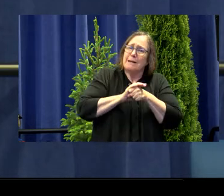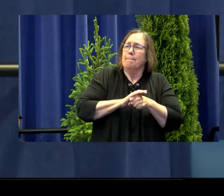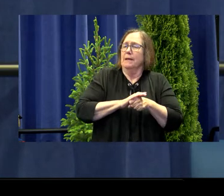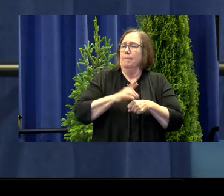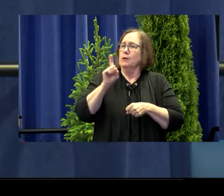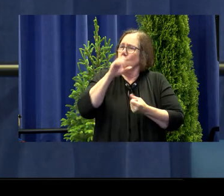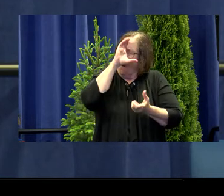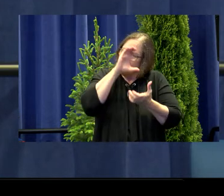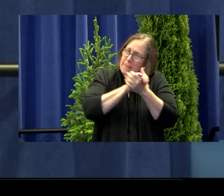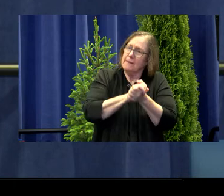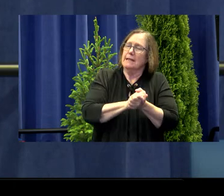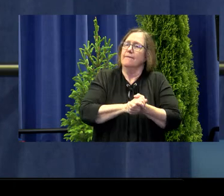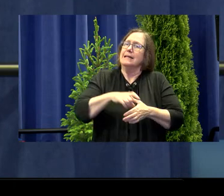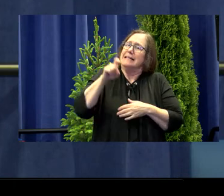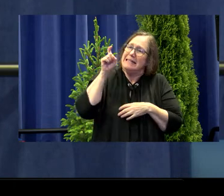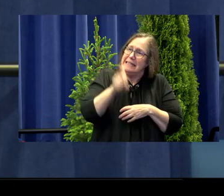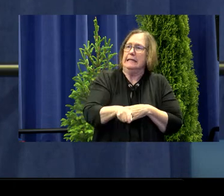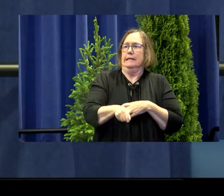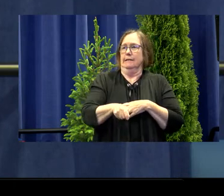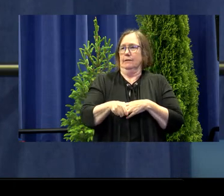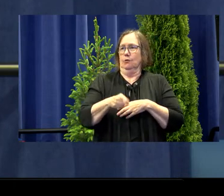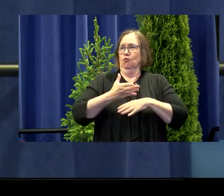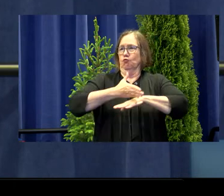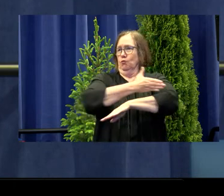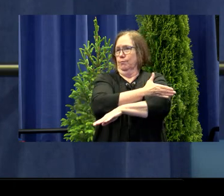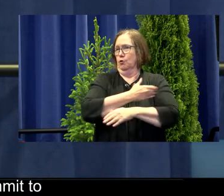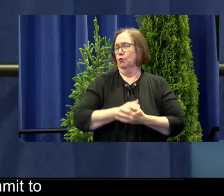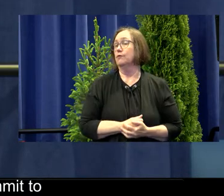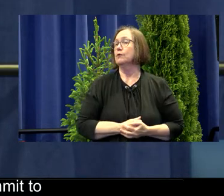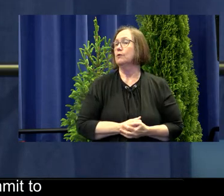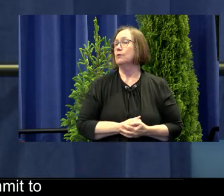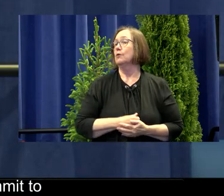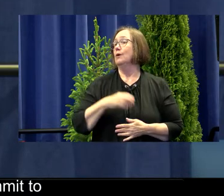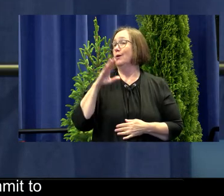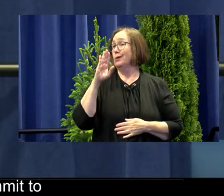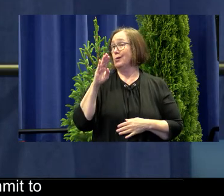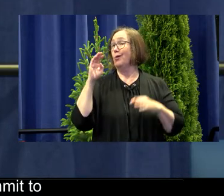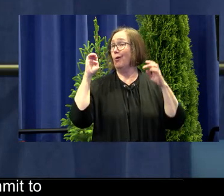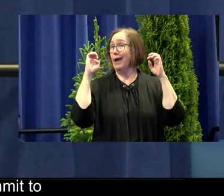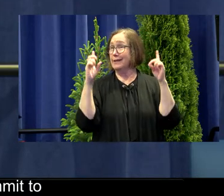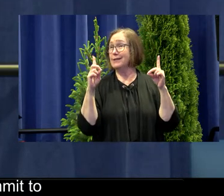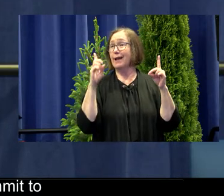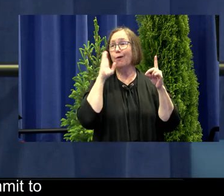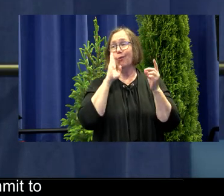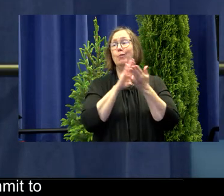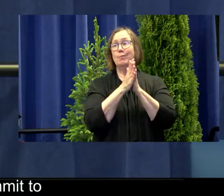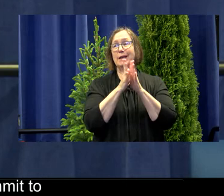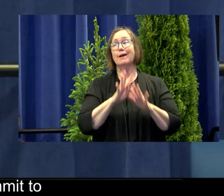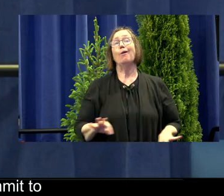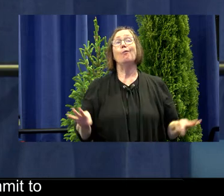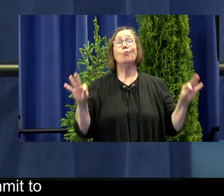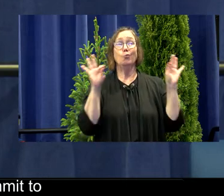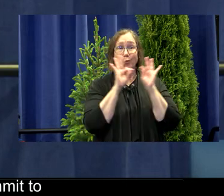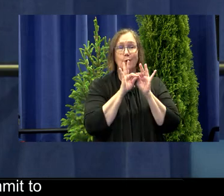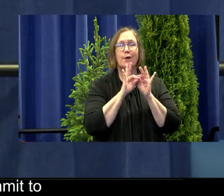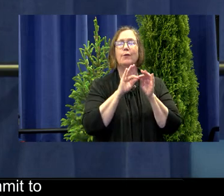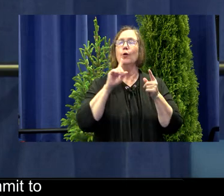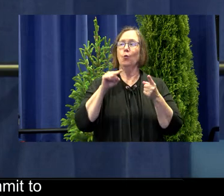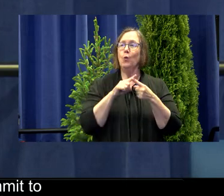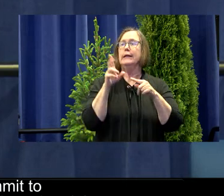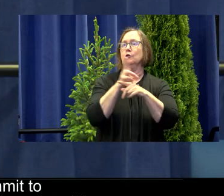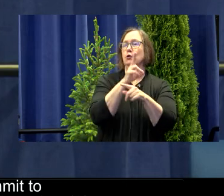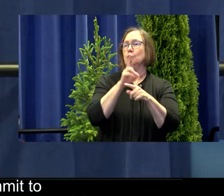commit to causes larger than yourself. Your education will truly become higher when it is put to higher